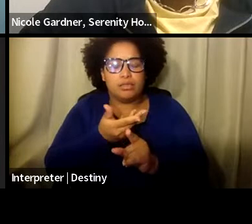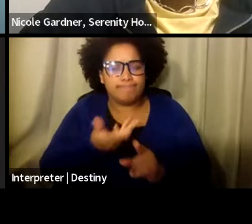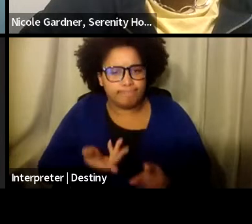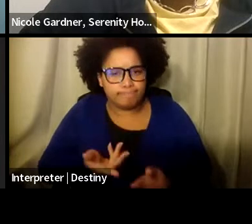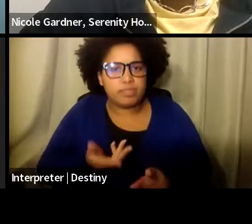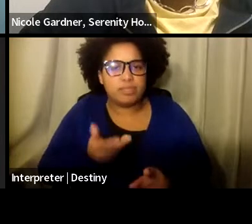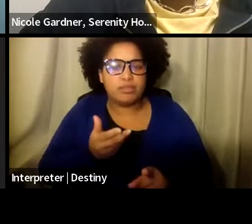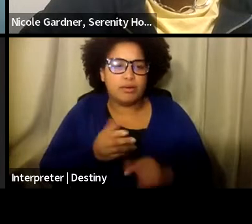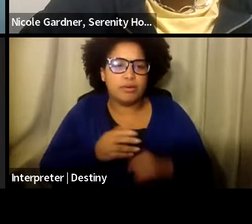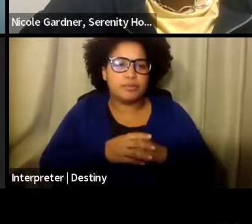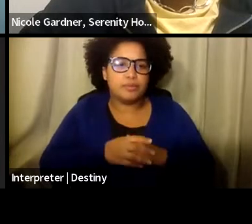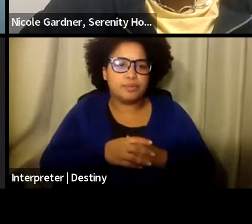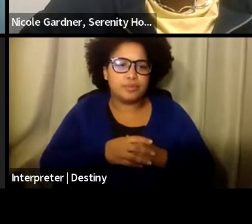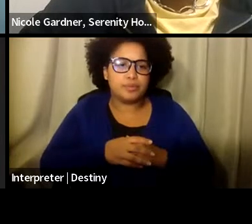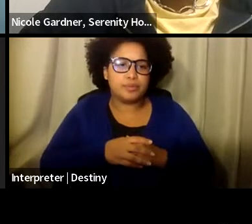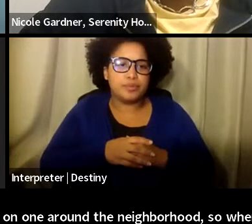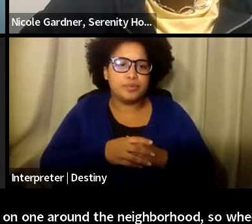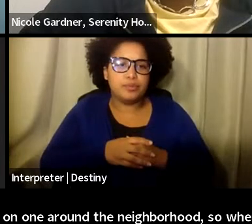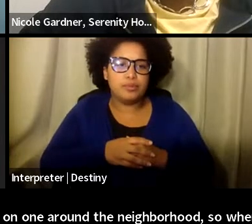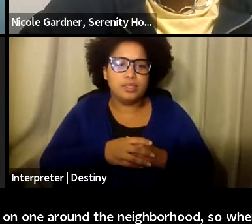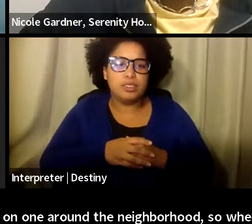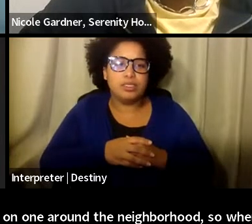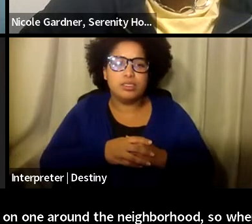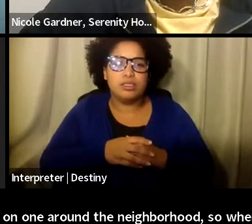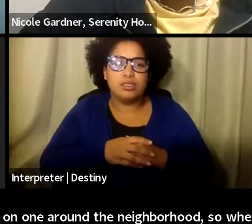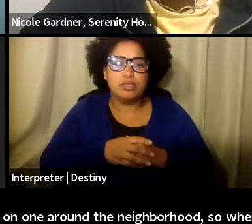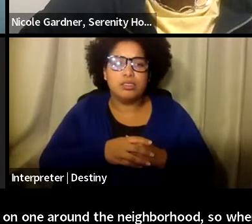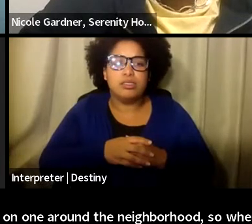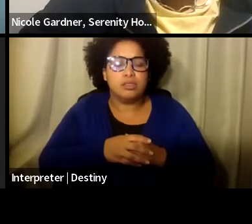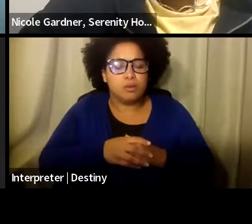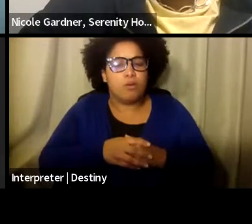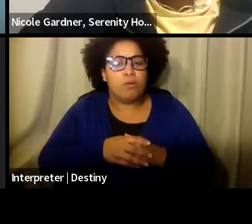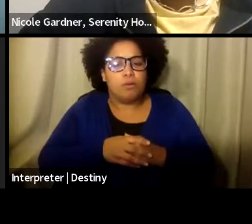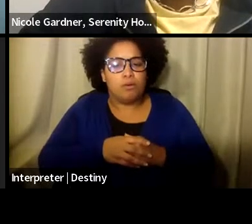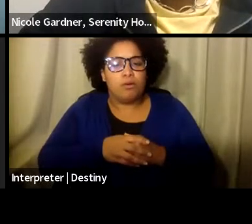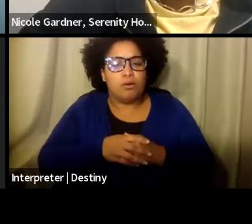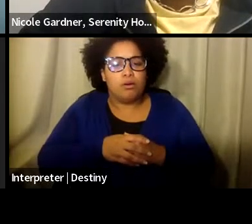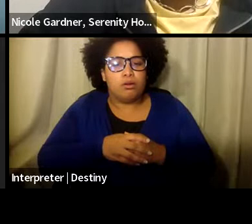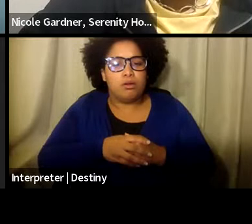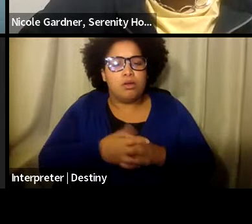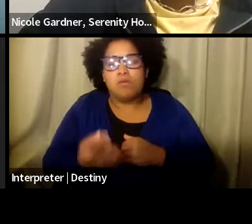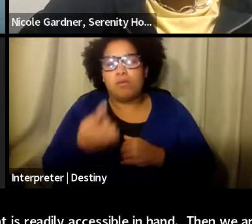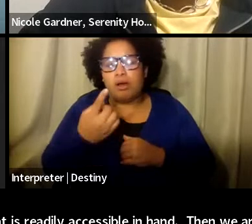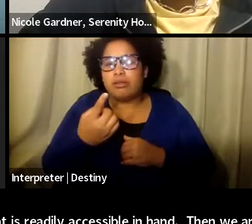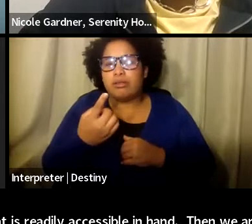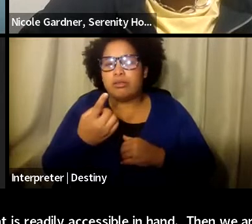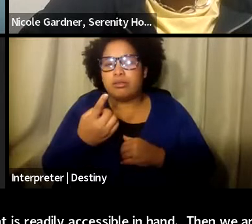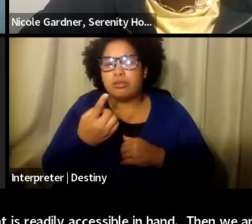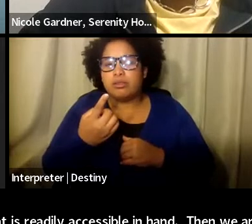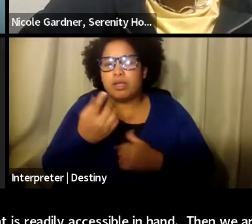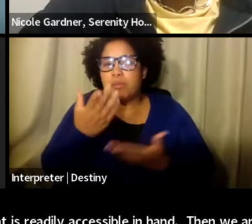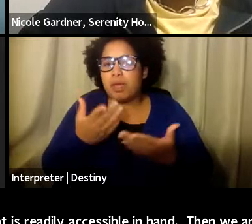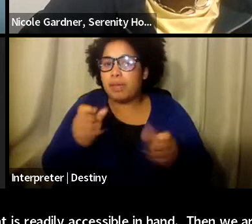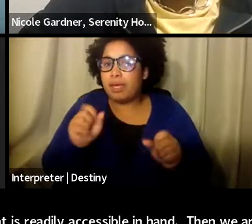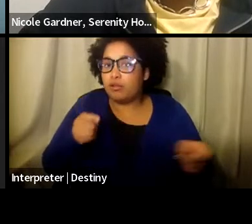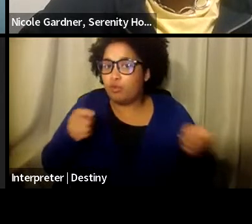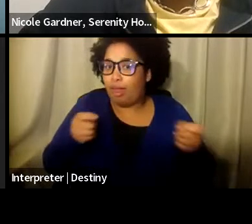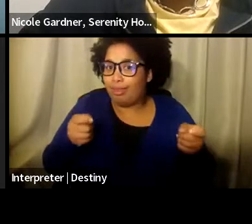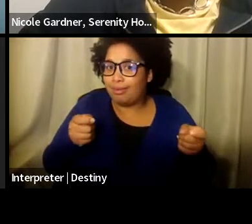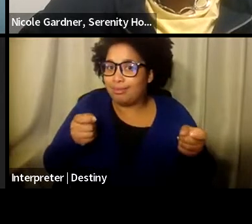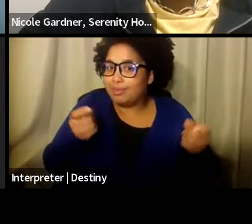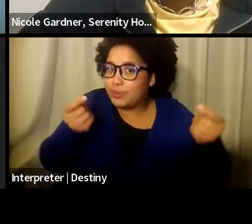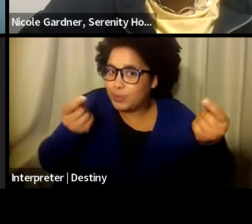forth, So flip that around. I would say, one of the things that we can control, we can